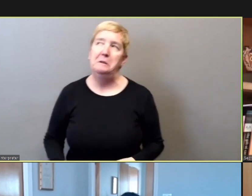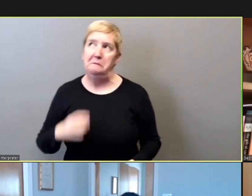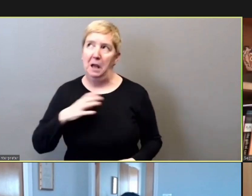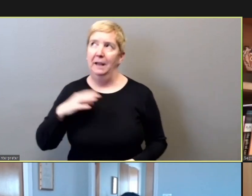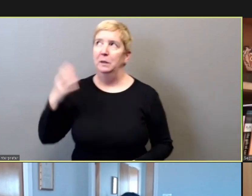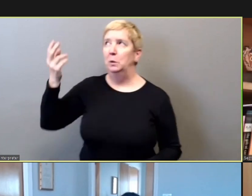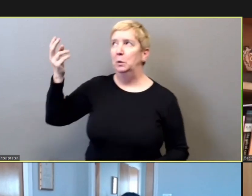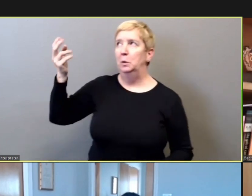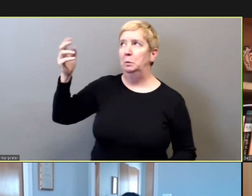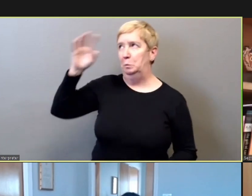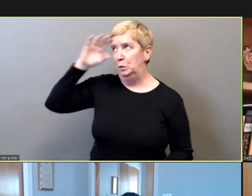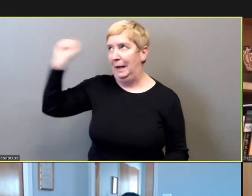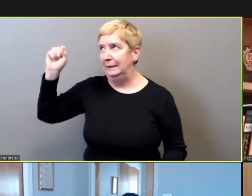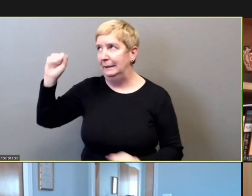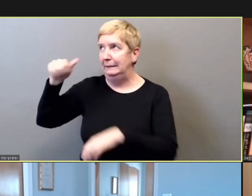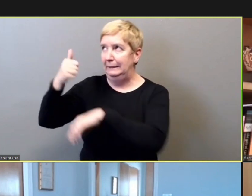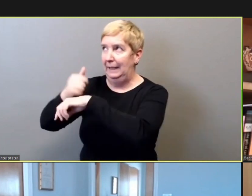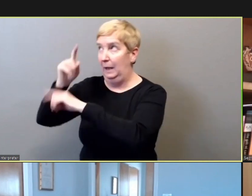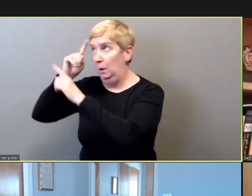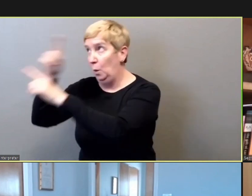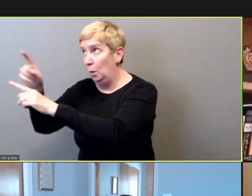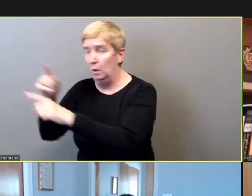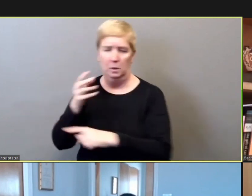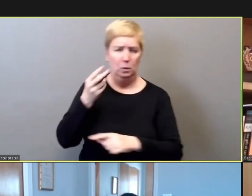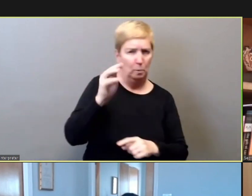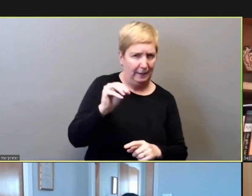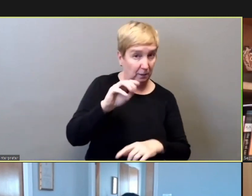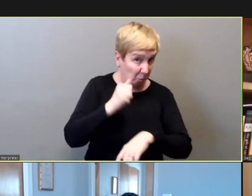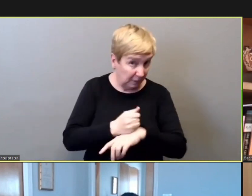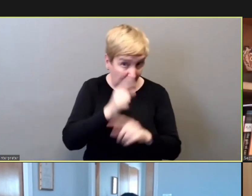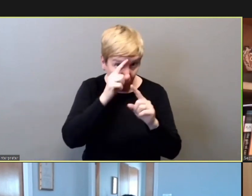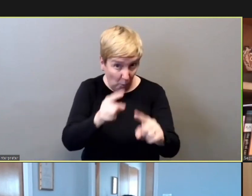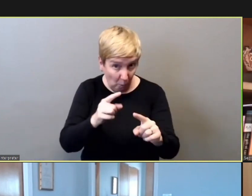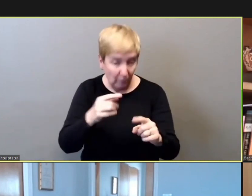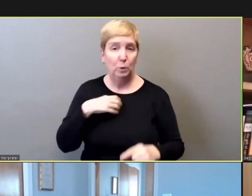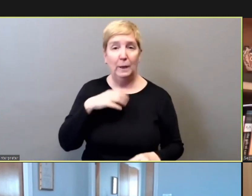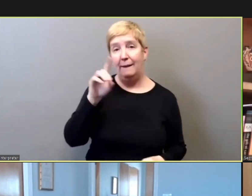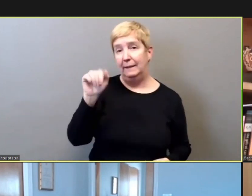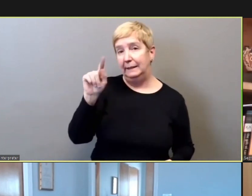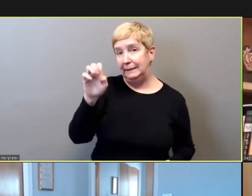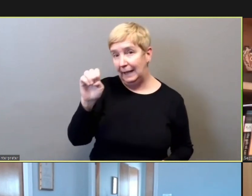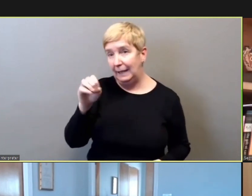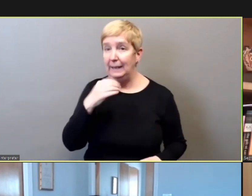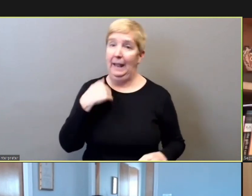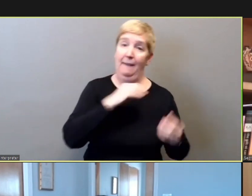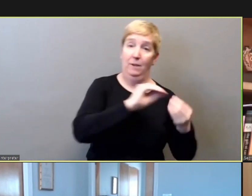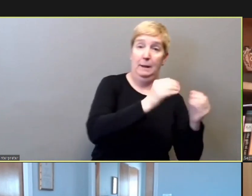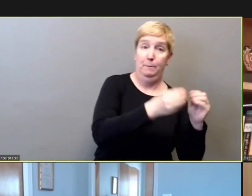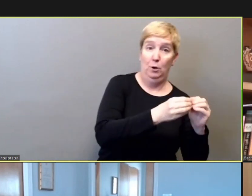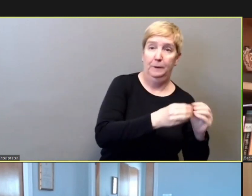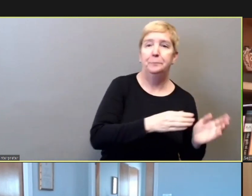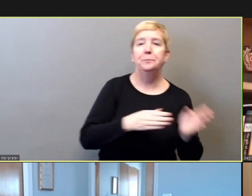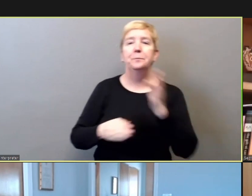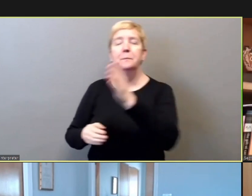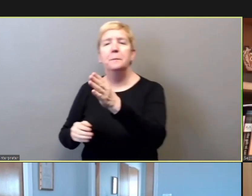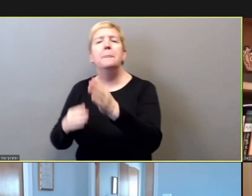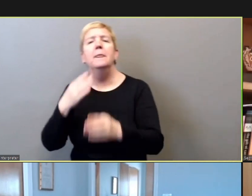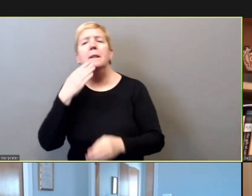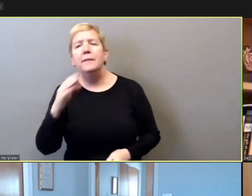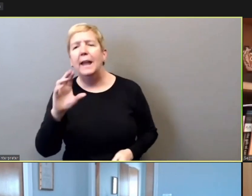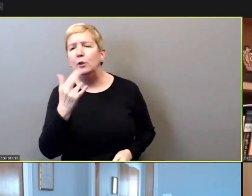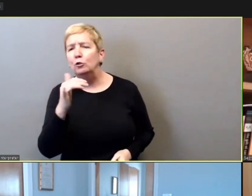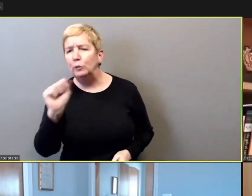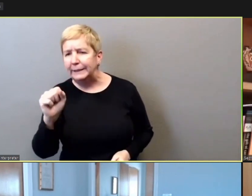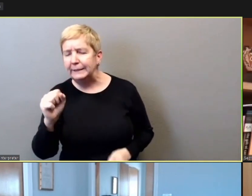must have set a goal. Do you guys have a goal, a date, and a number? Thank you. Yes, so thank you, Chris. So to your first